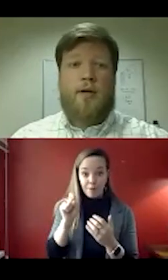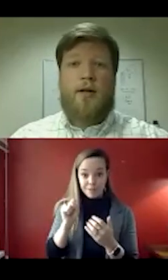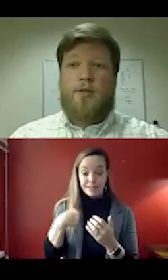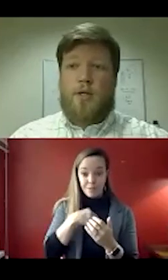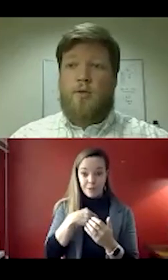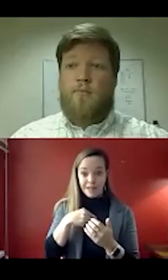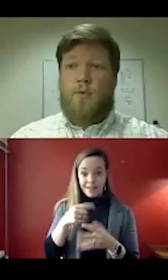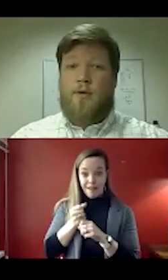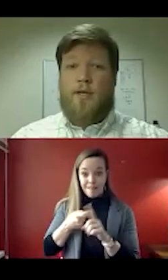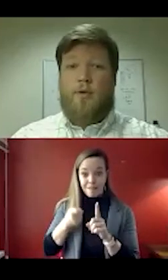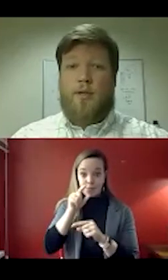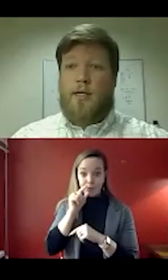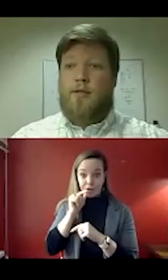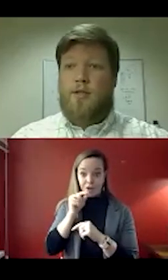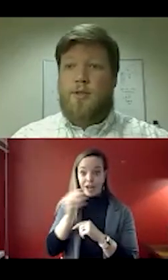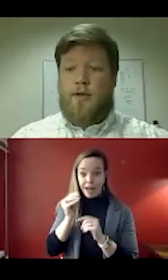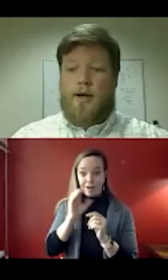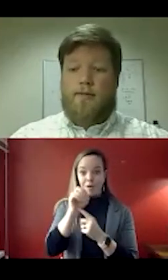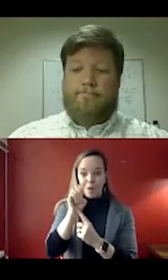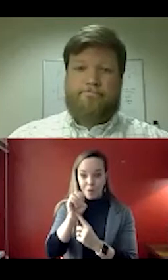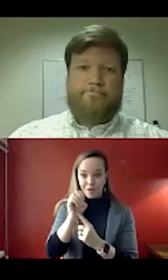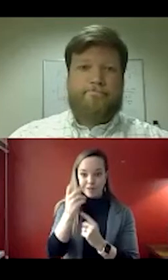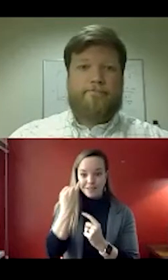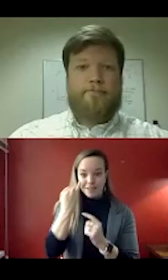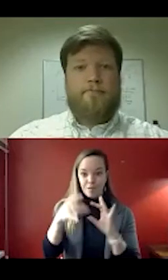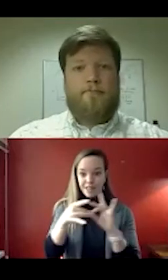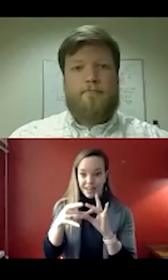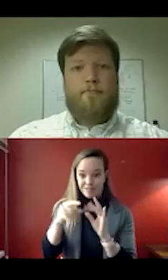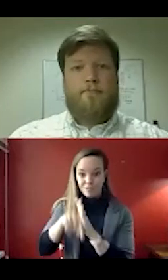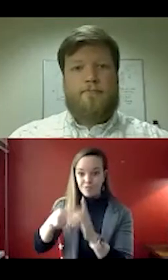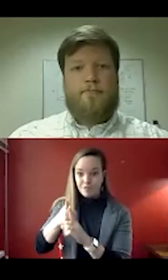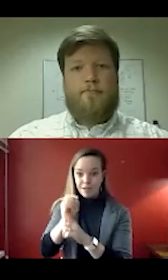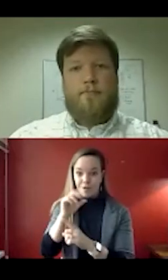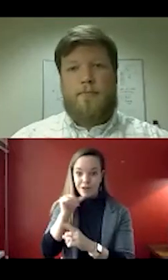Twitter to code them for whether they were related to suicide or not.